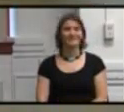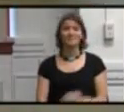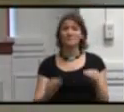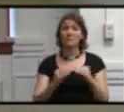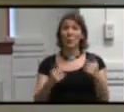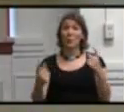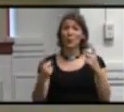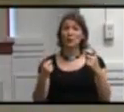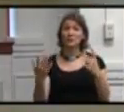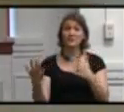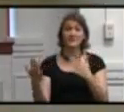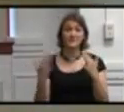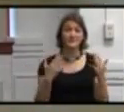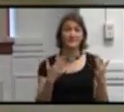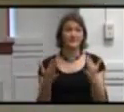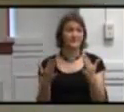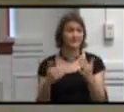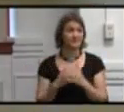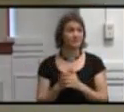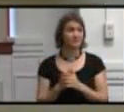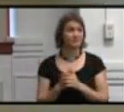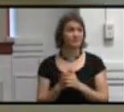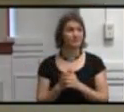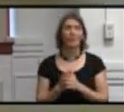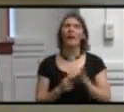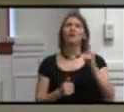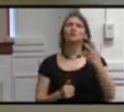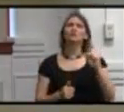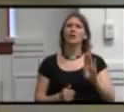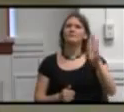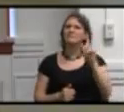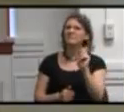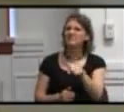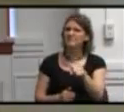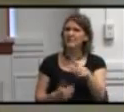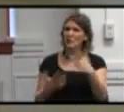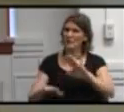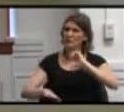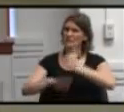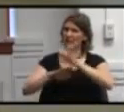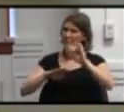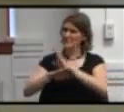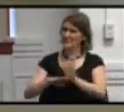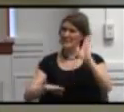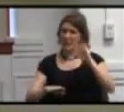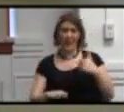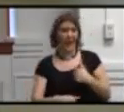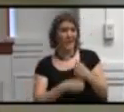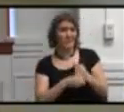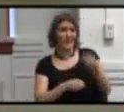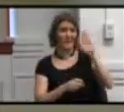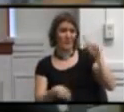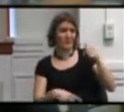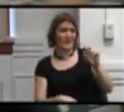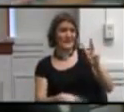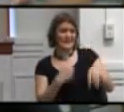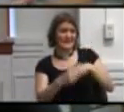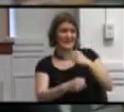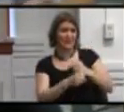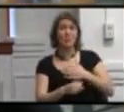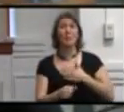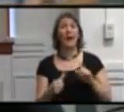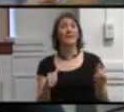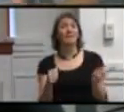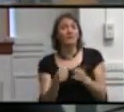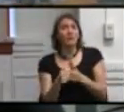other questions from anybody on the board or comments? Have you guys ever done this before? I've been brewing for about 6 years. Yep. This will be my